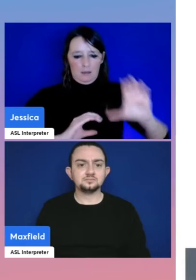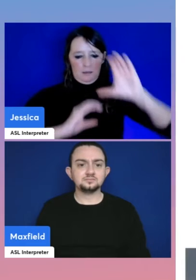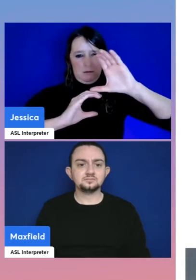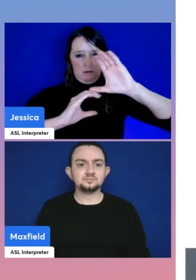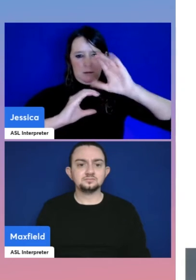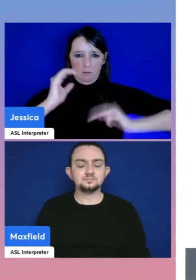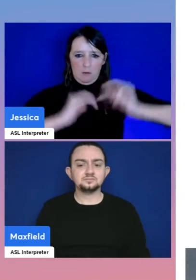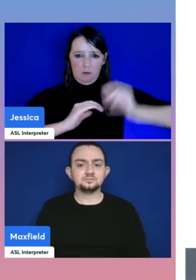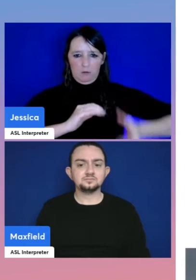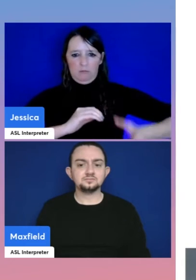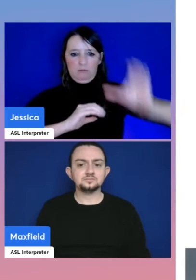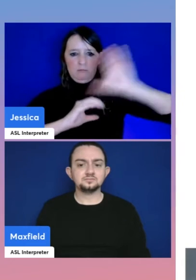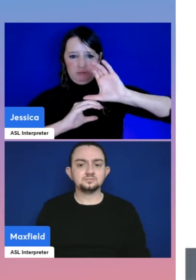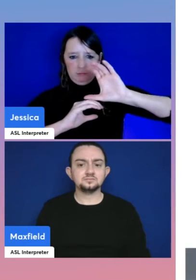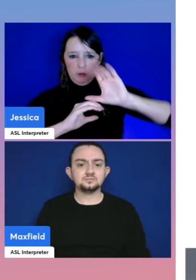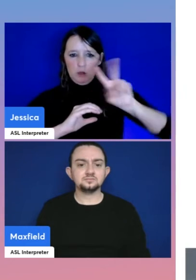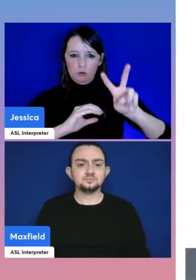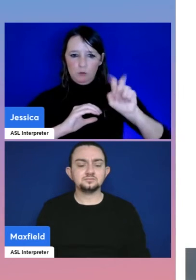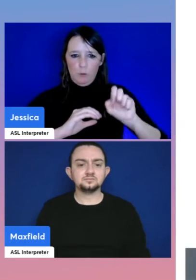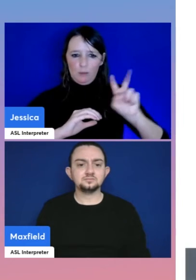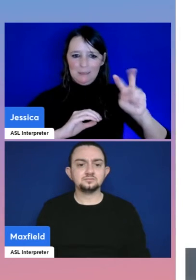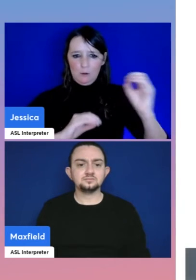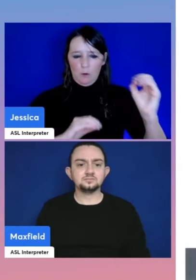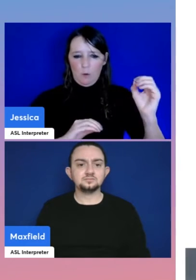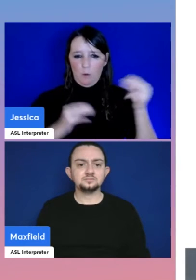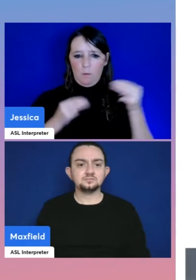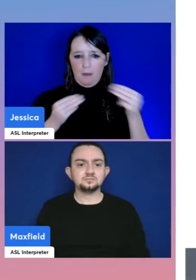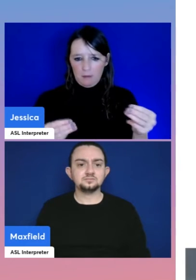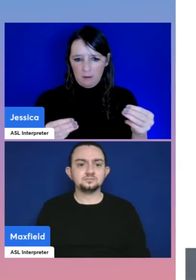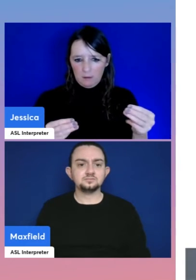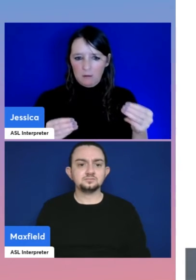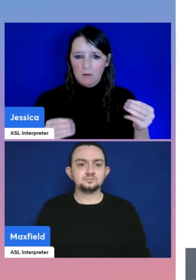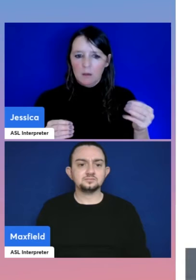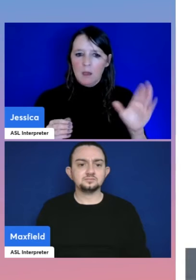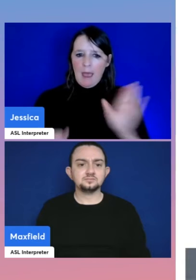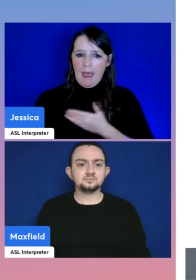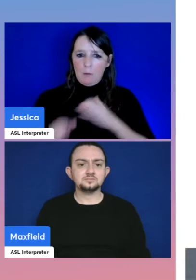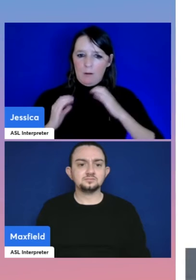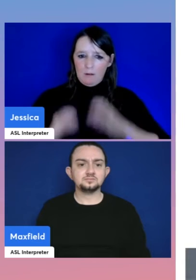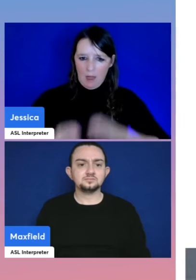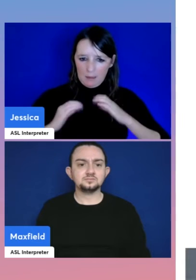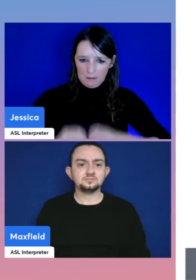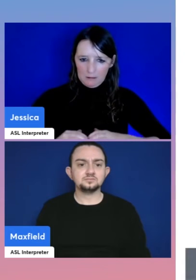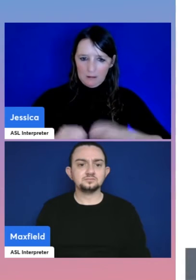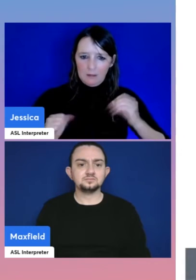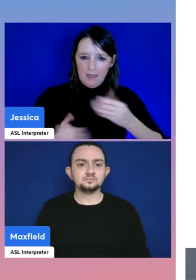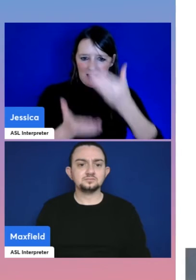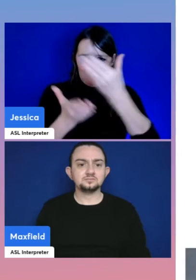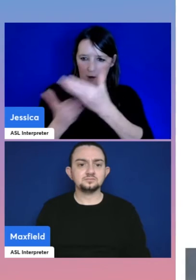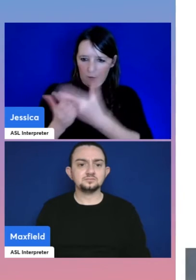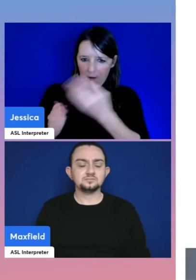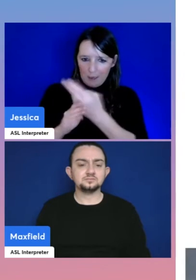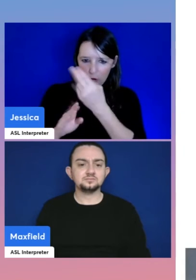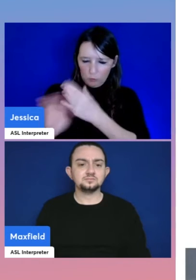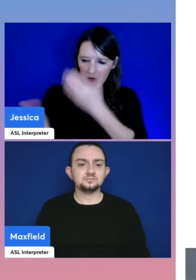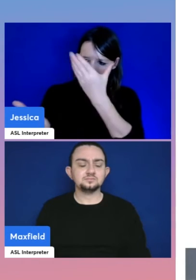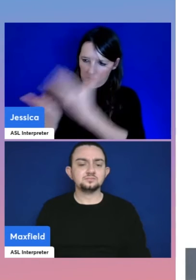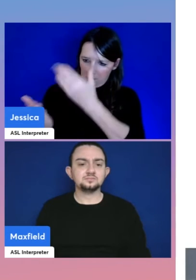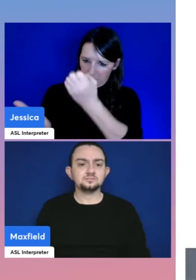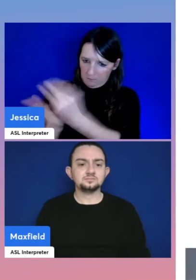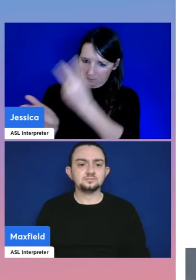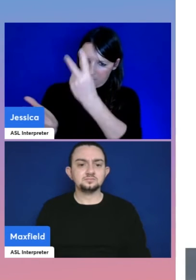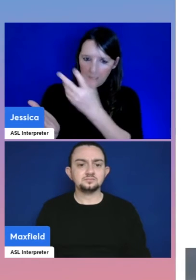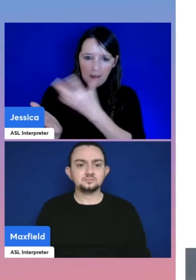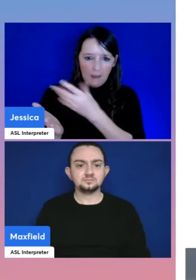Auth 2.0 method, which allows clients to verify the identity of an end user and to obtain basic